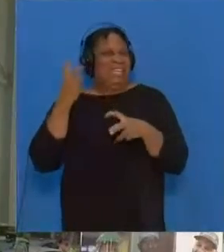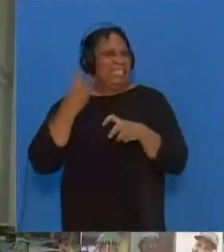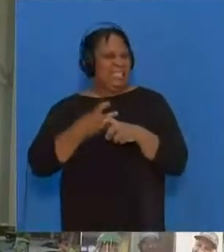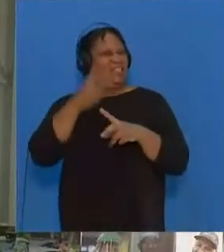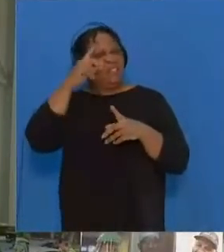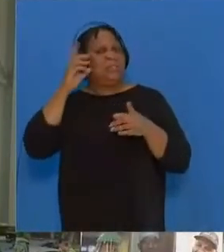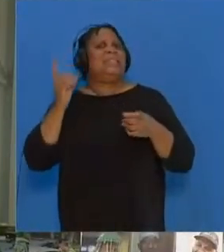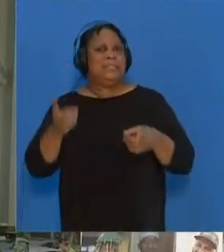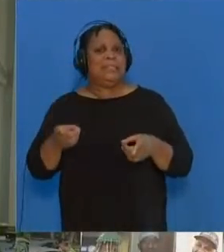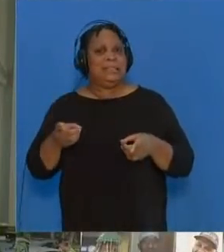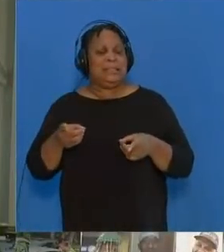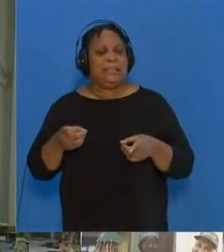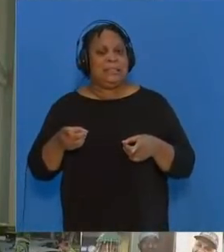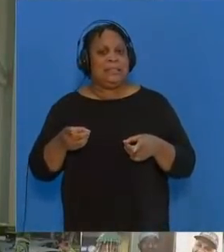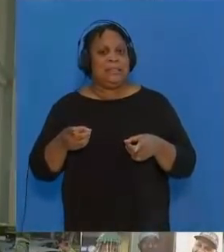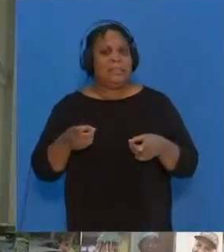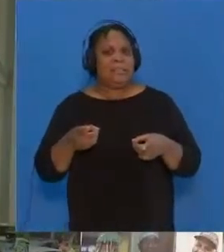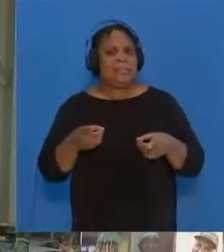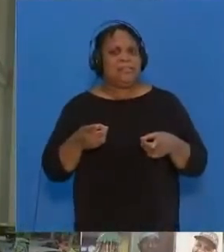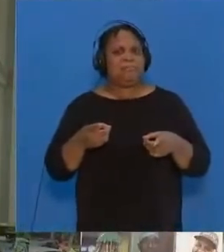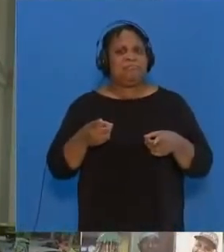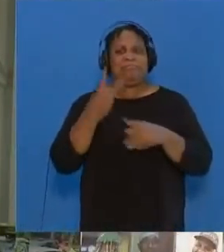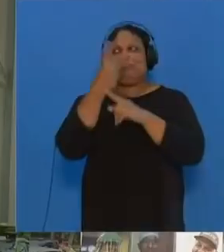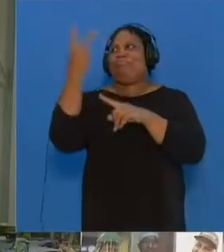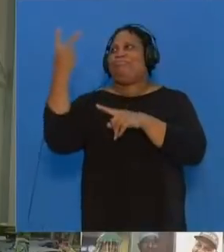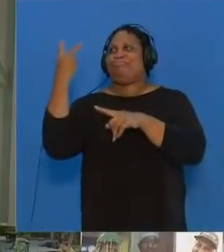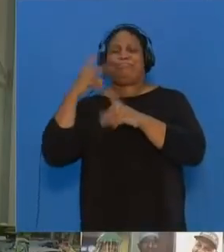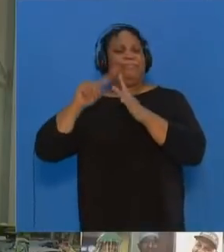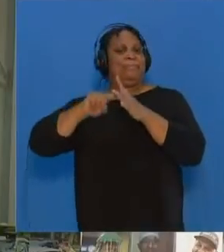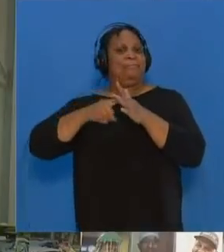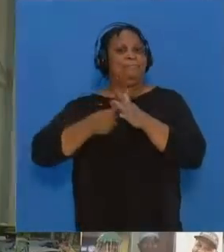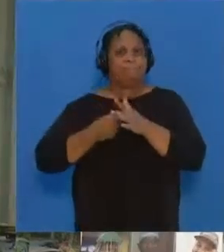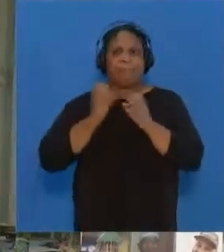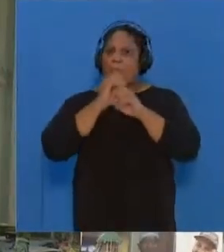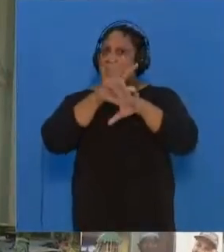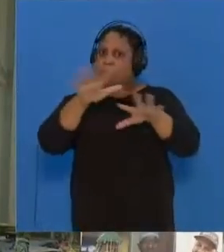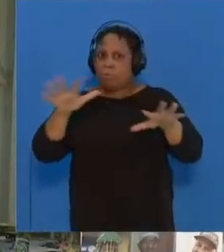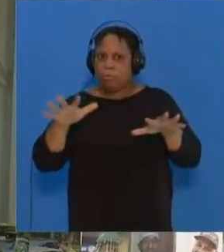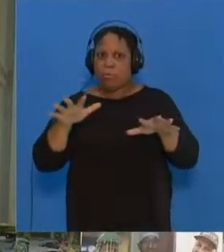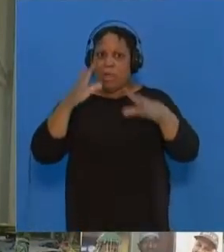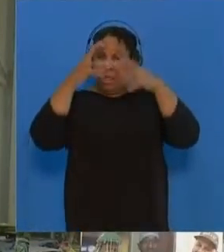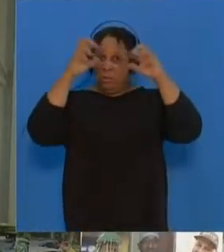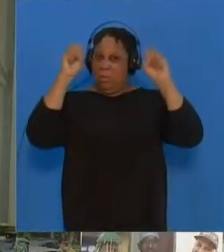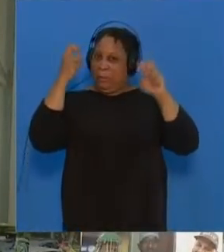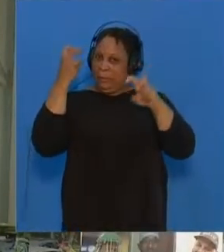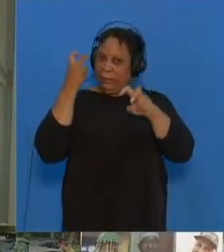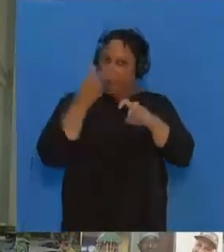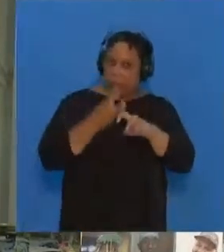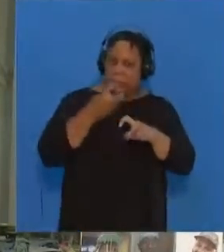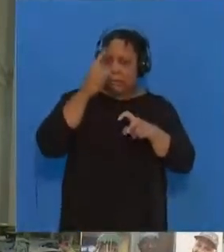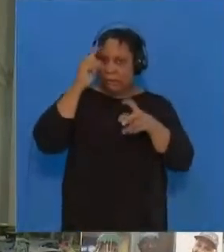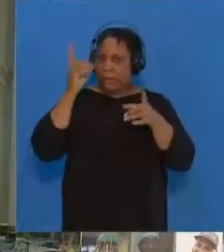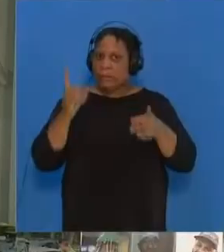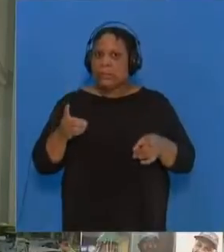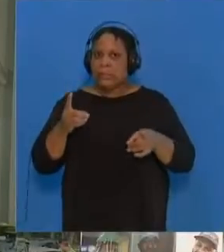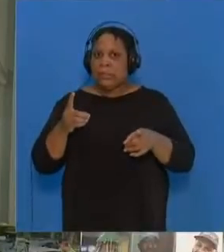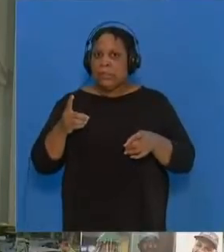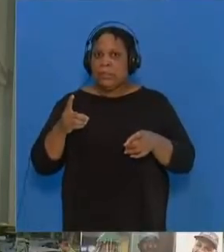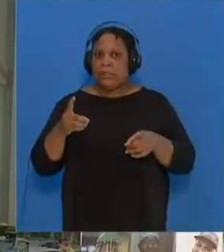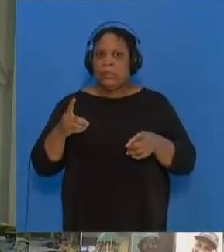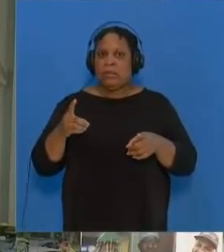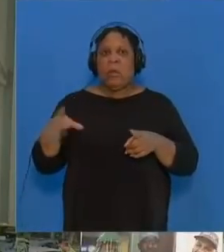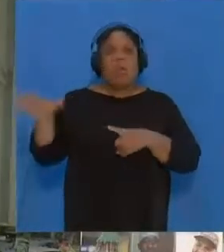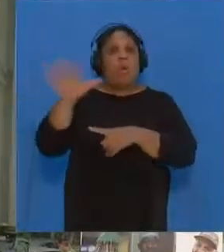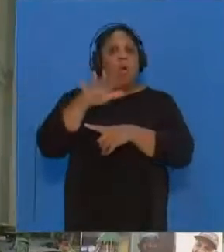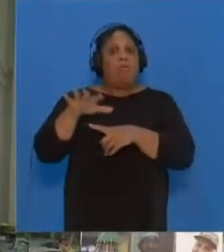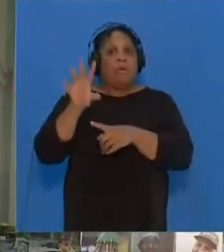decisions. If you can look from the moment this pandemic started, the Premier had to make some very difficult decisions on behalf of the over